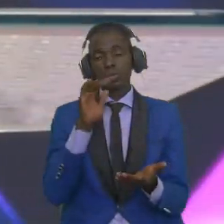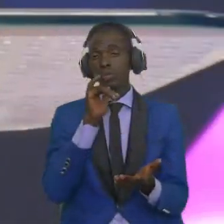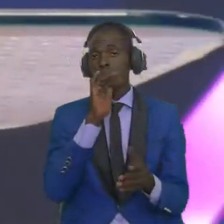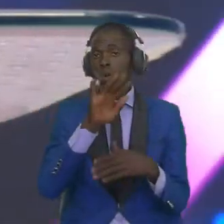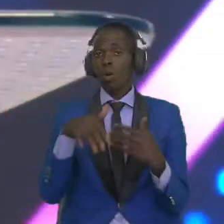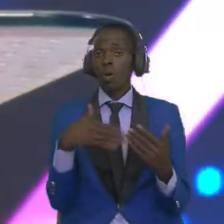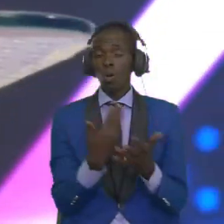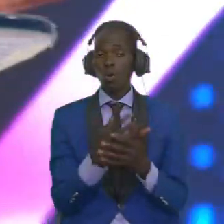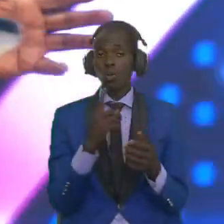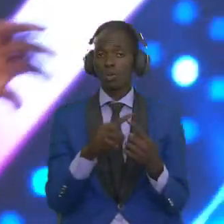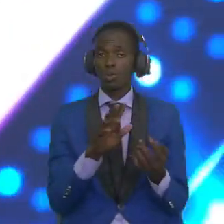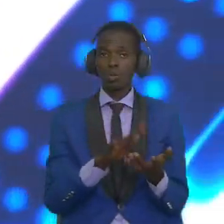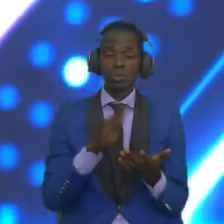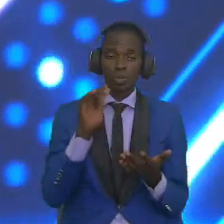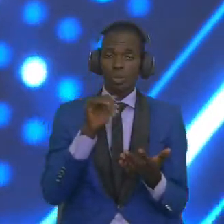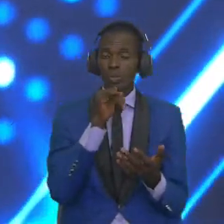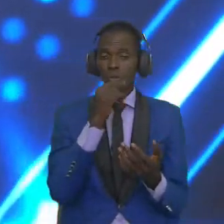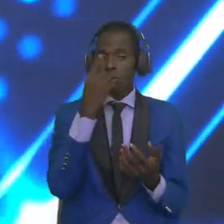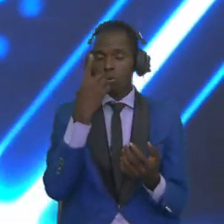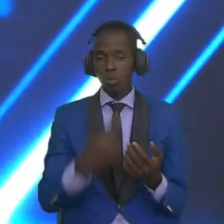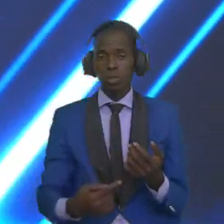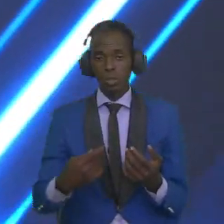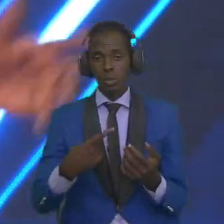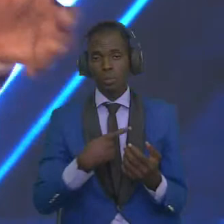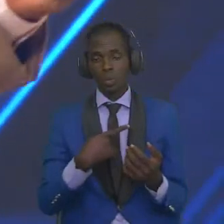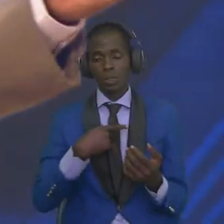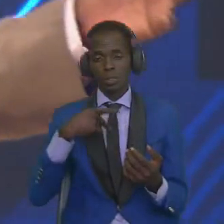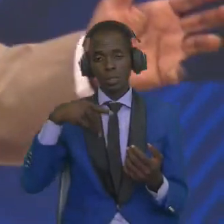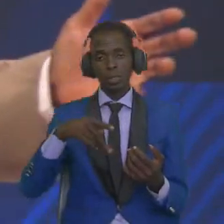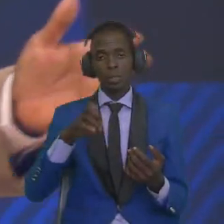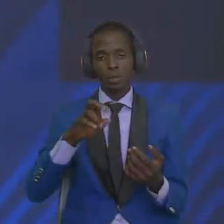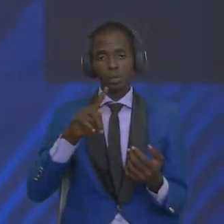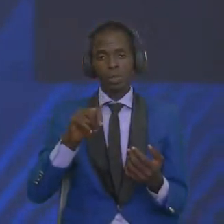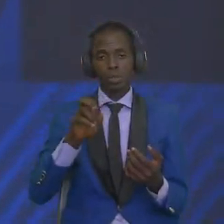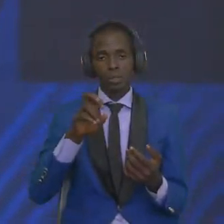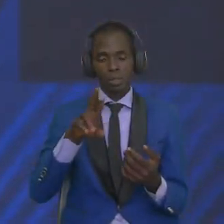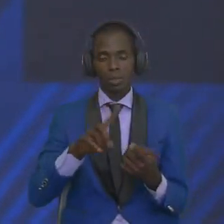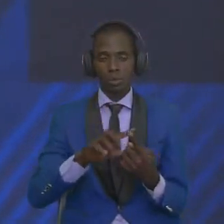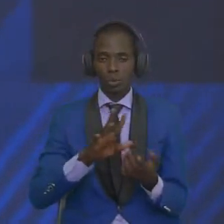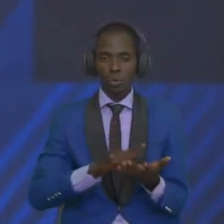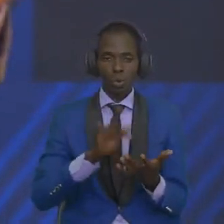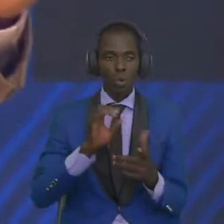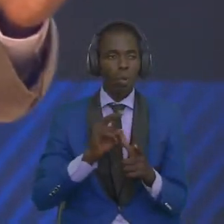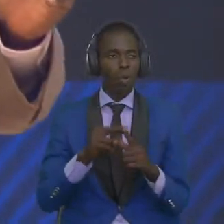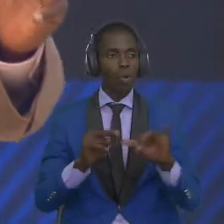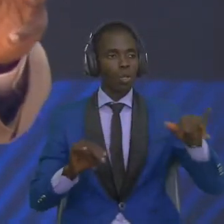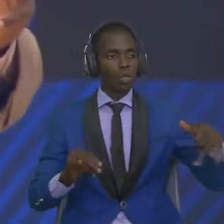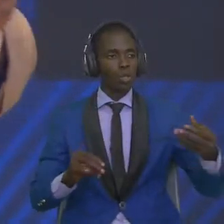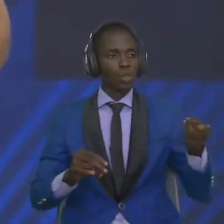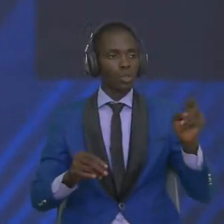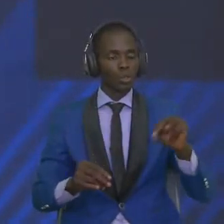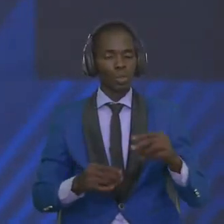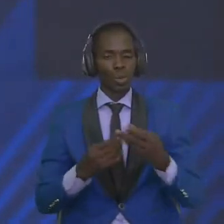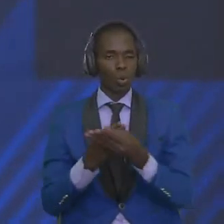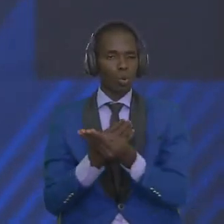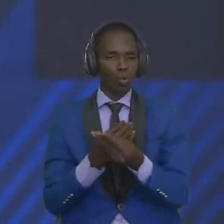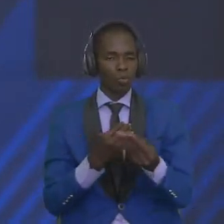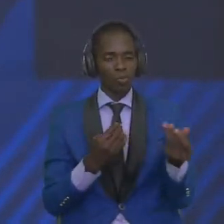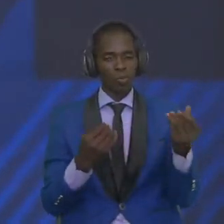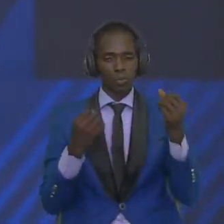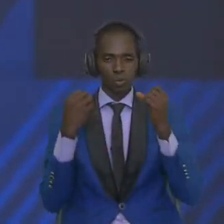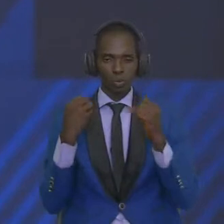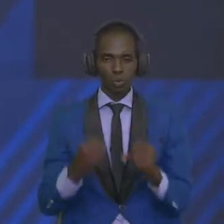glory, or bringing Peter to glory, or bringing John to glory, or bringing a few